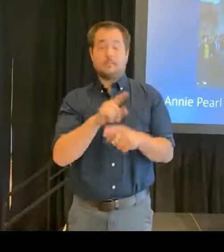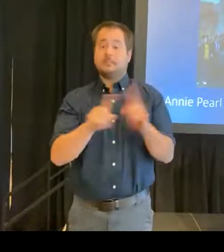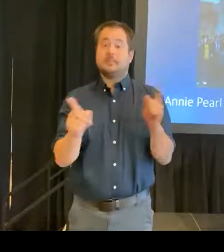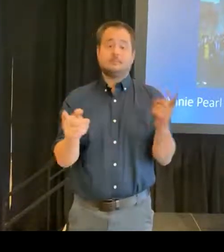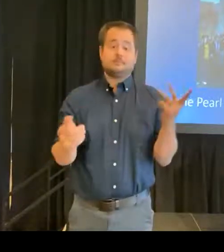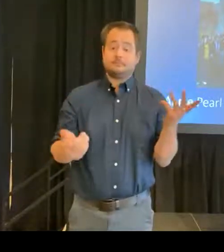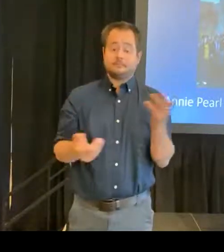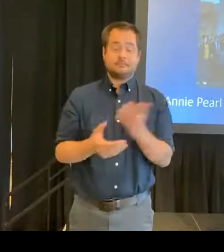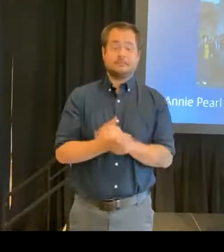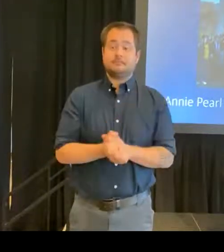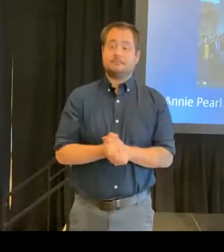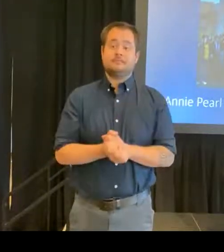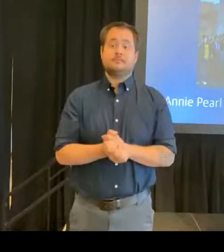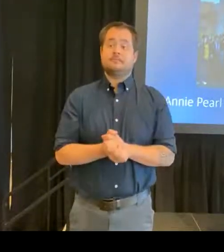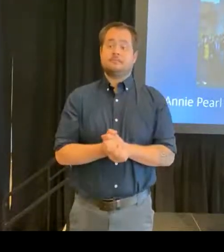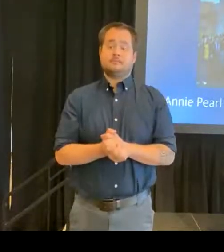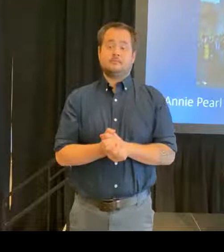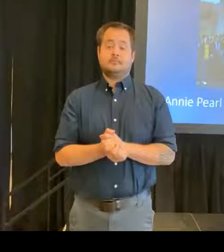But things have